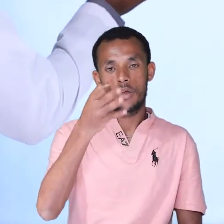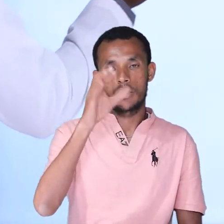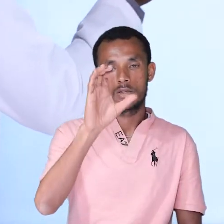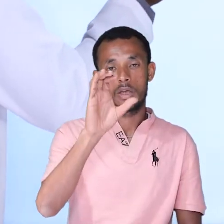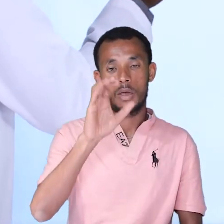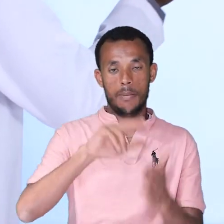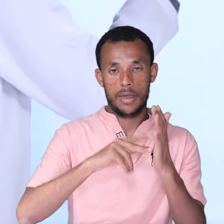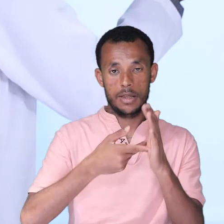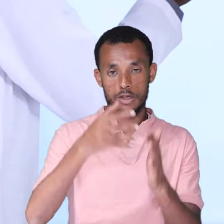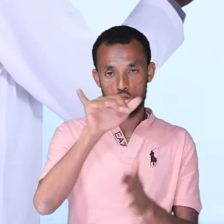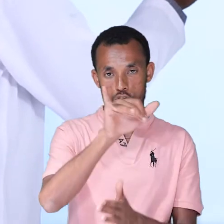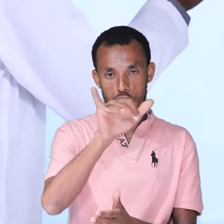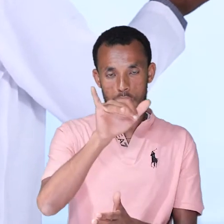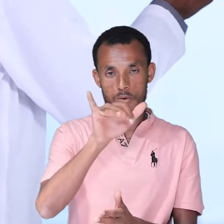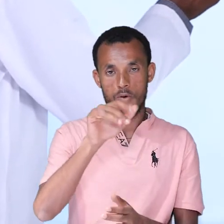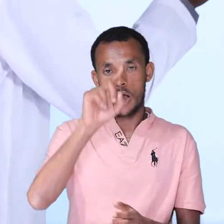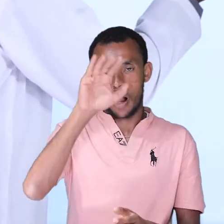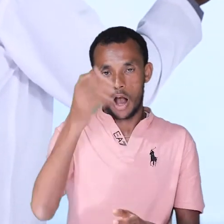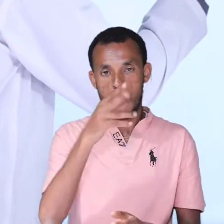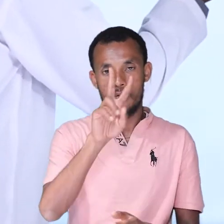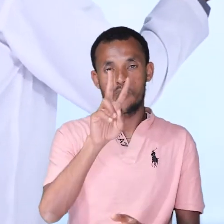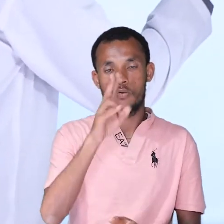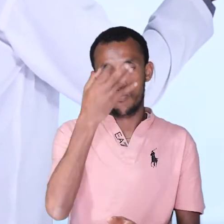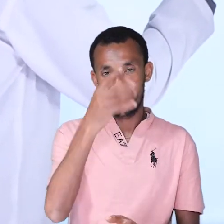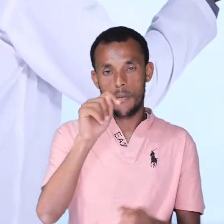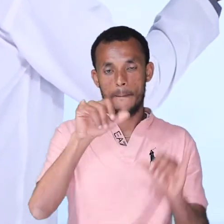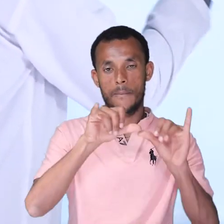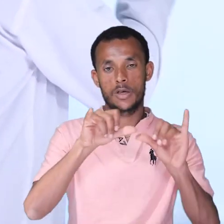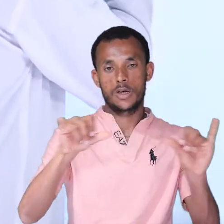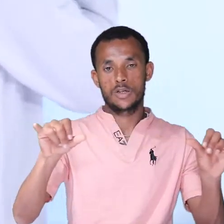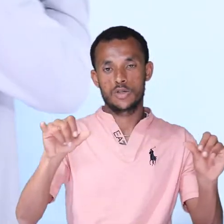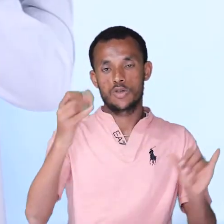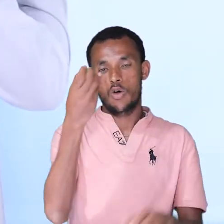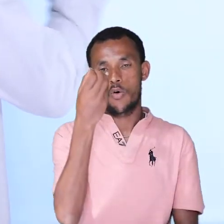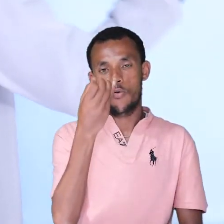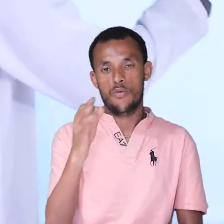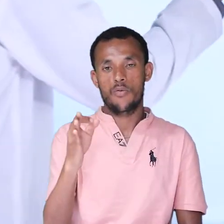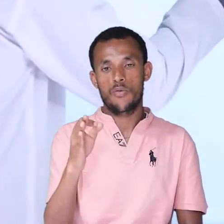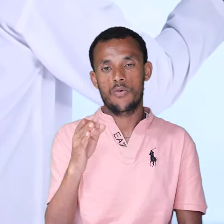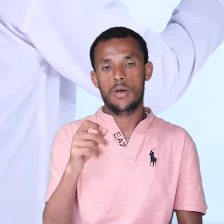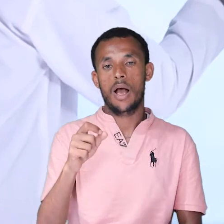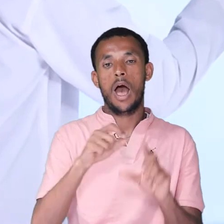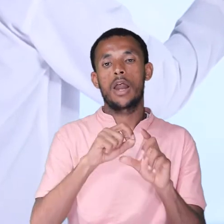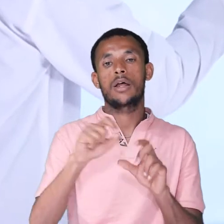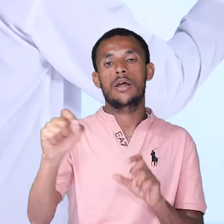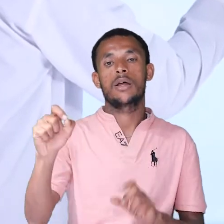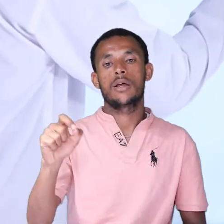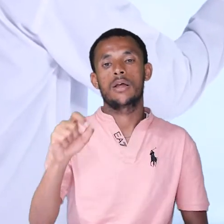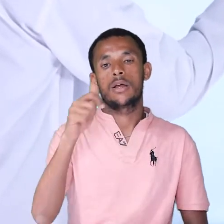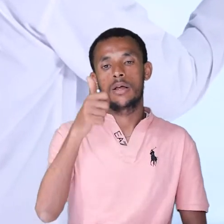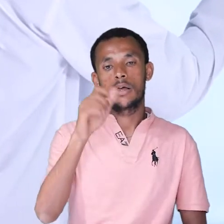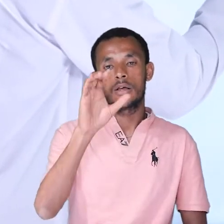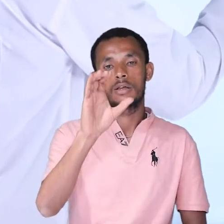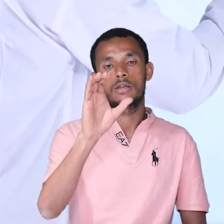AFC mean the same as half of measures of arc